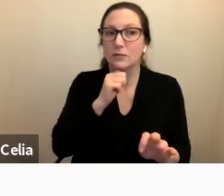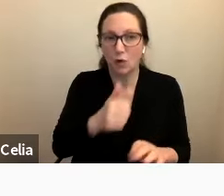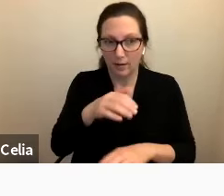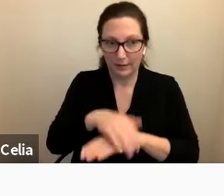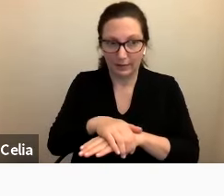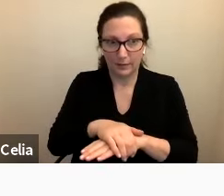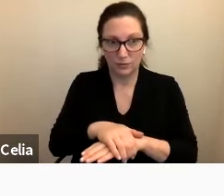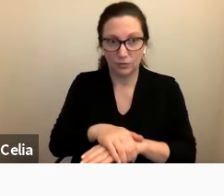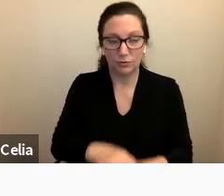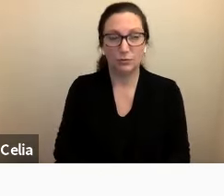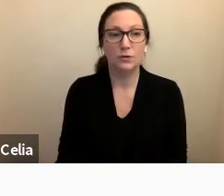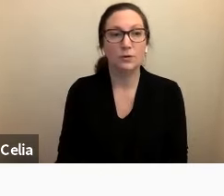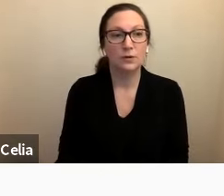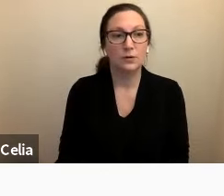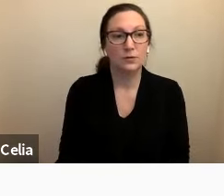Wow.